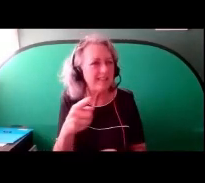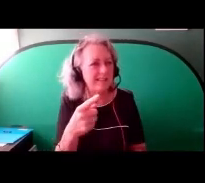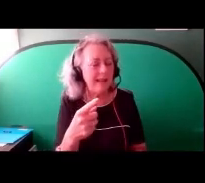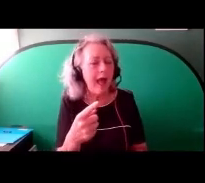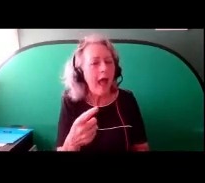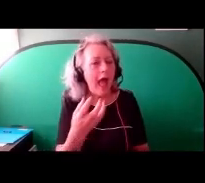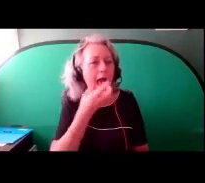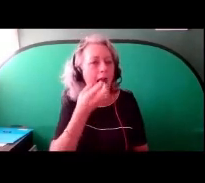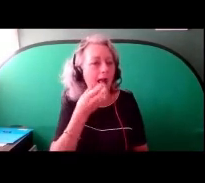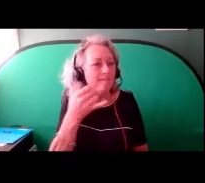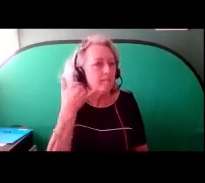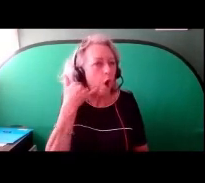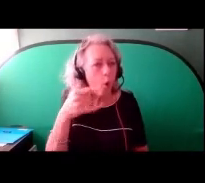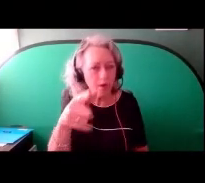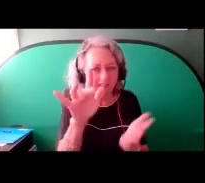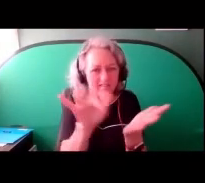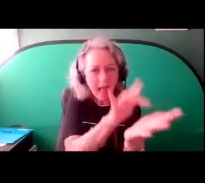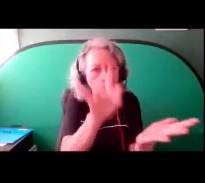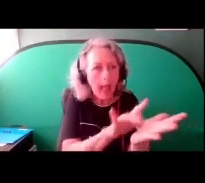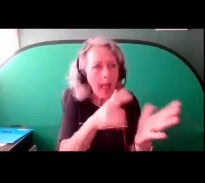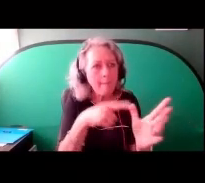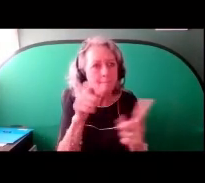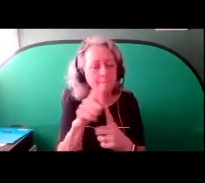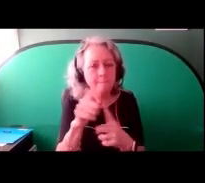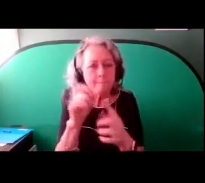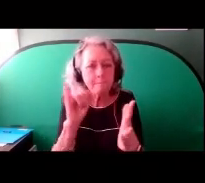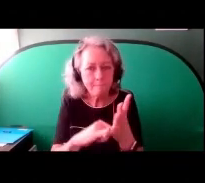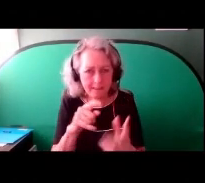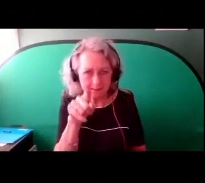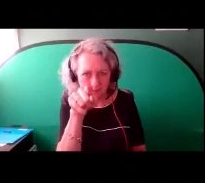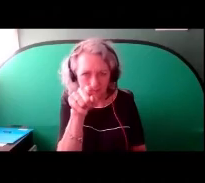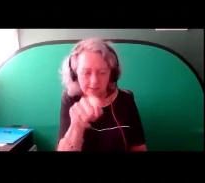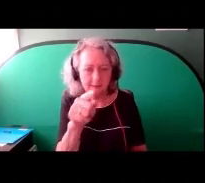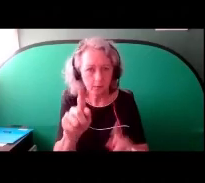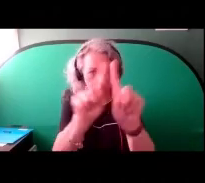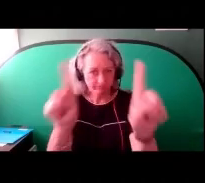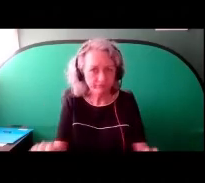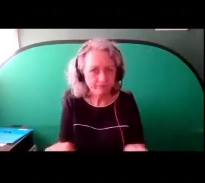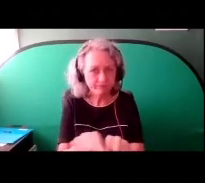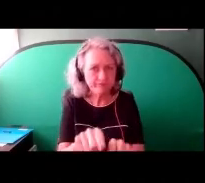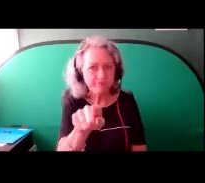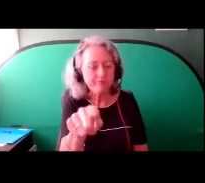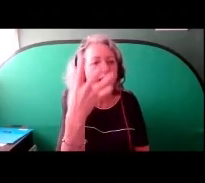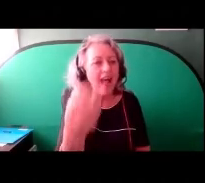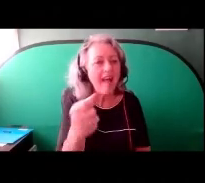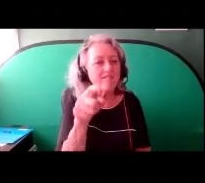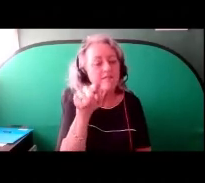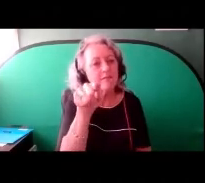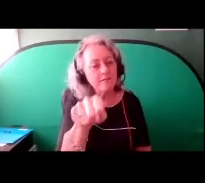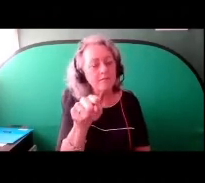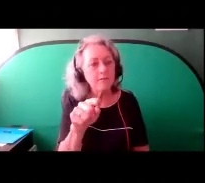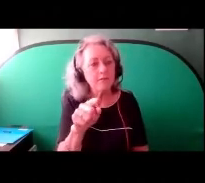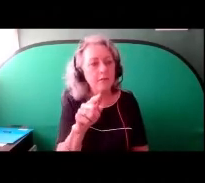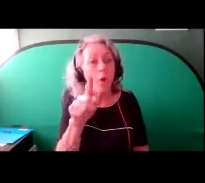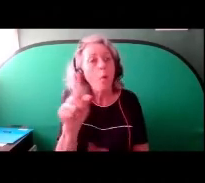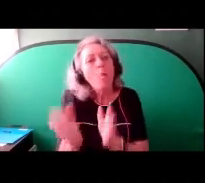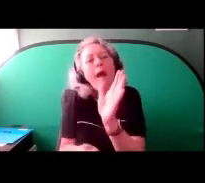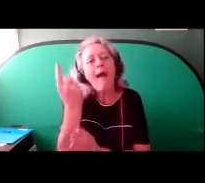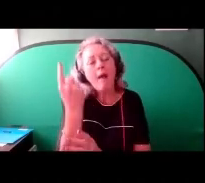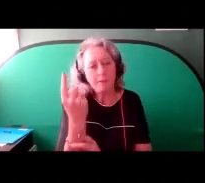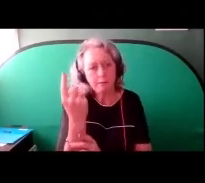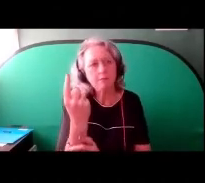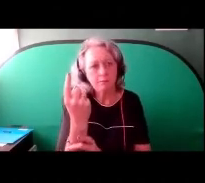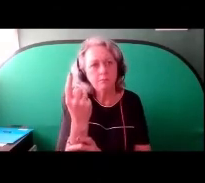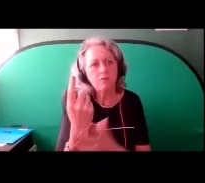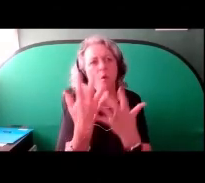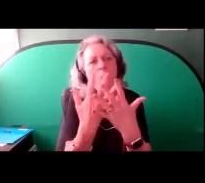scroll through, you've got your apps, as they would be appearing on the screen. Also, what can happen as well quite